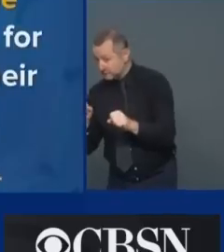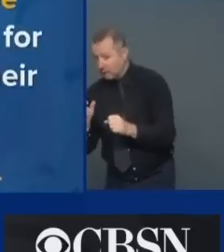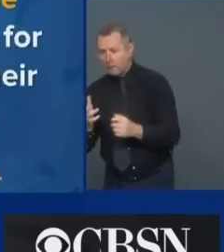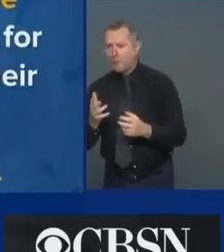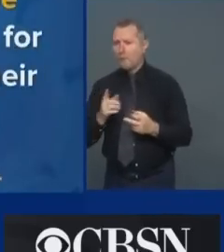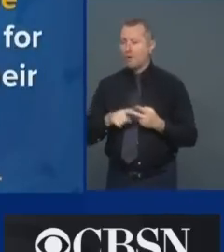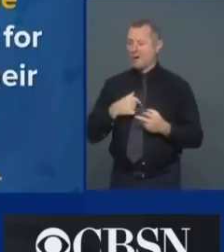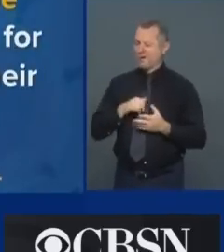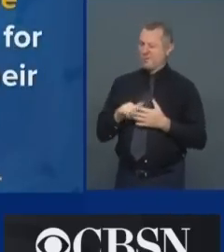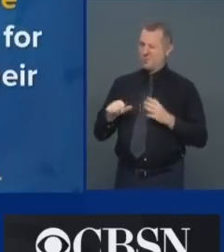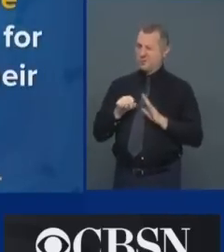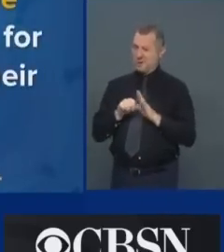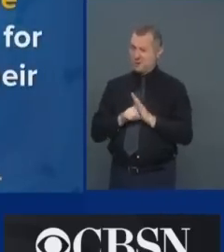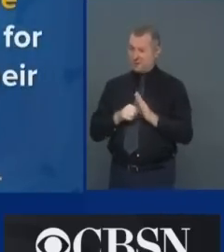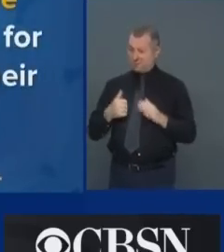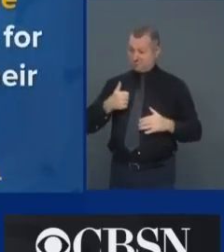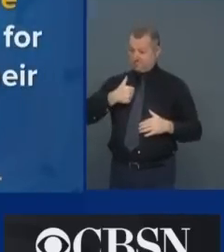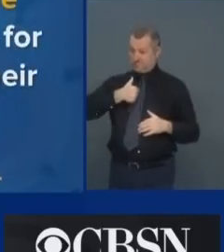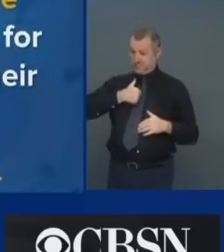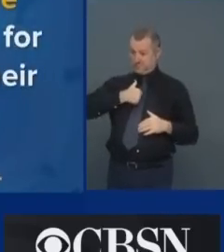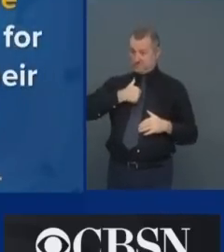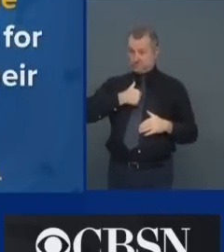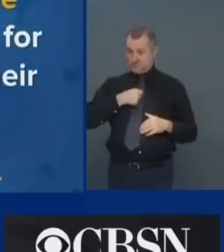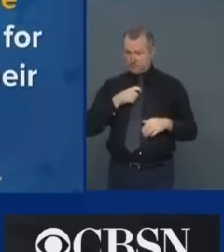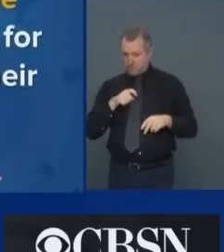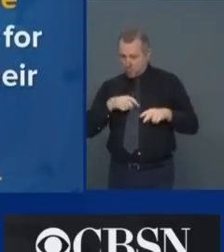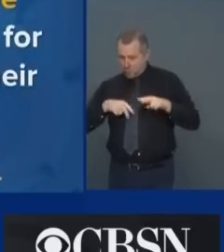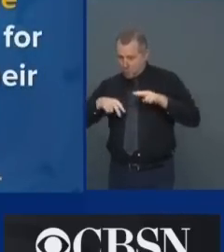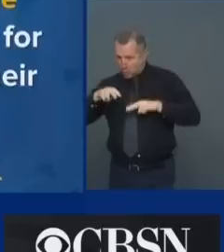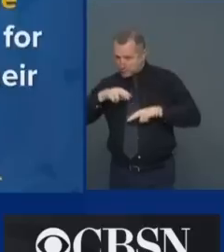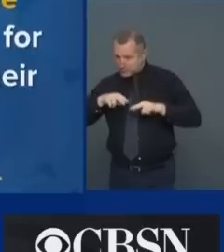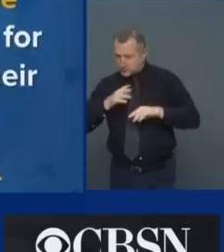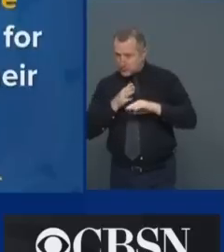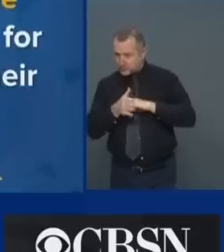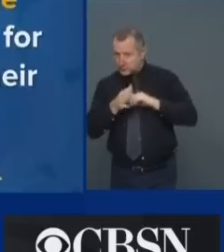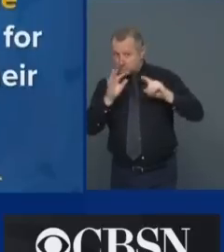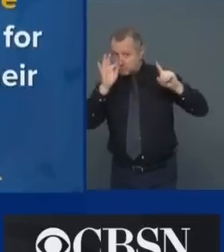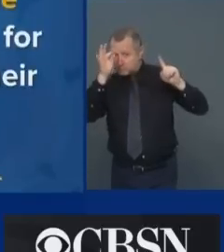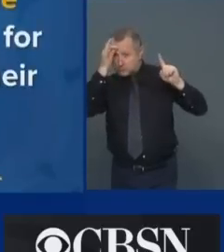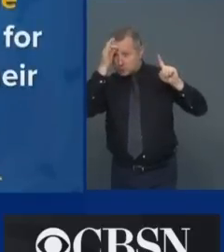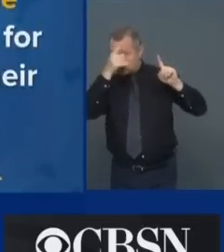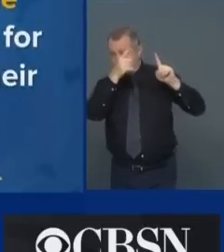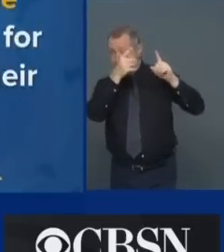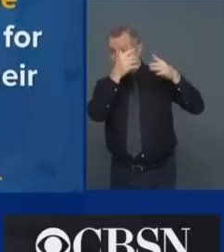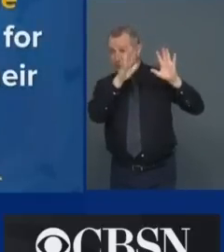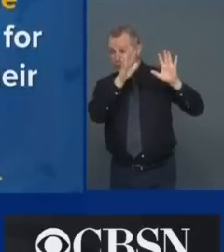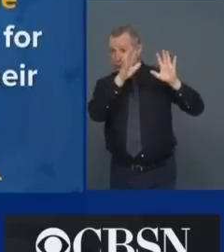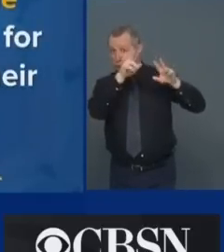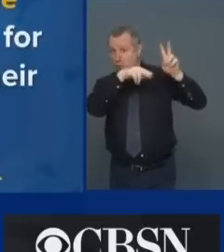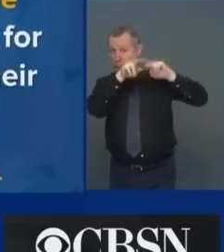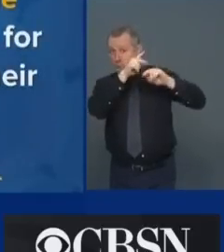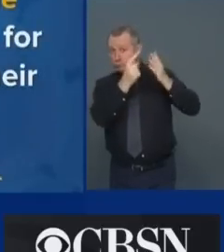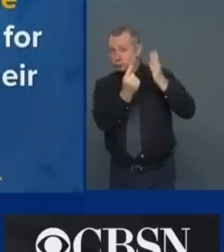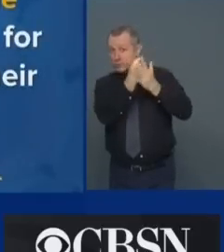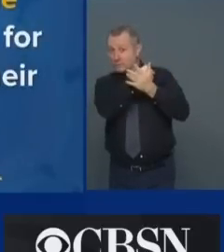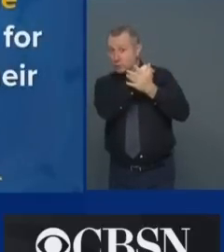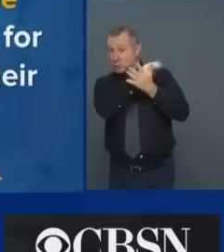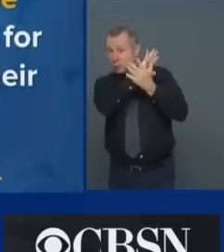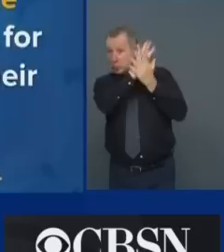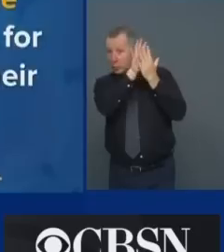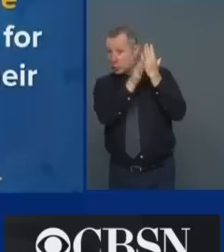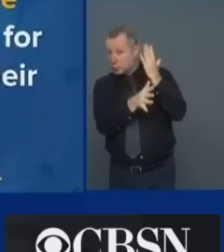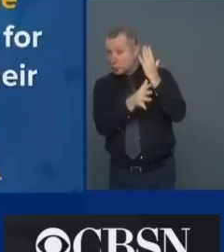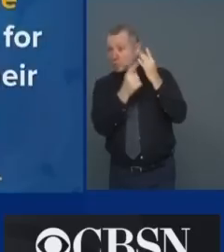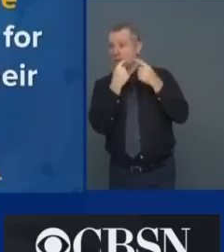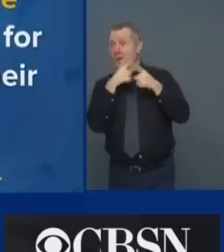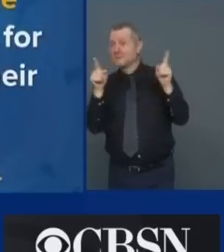own review when the federal government is finished with their review and says it's safe. We're